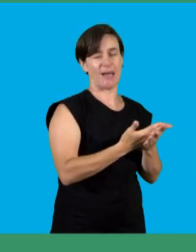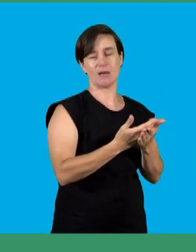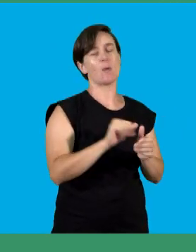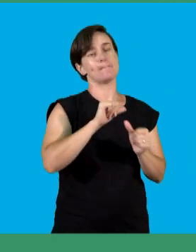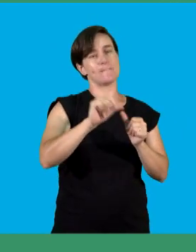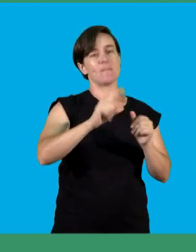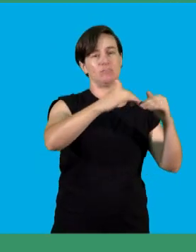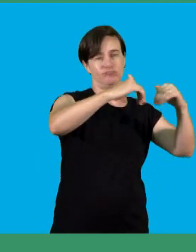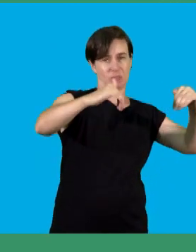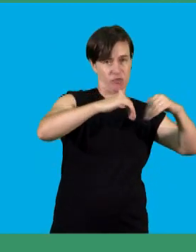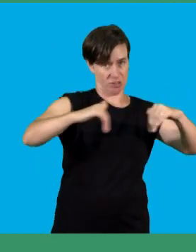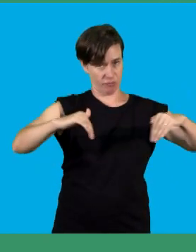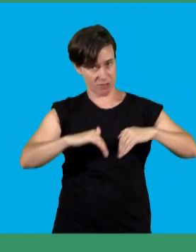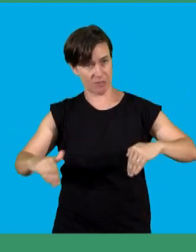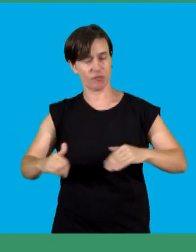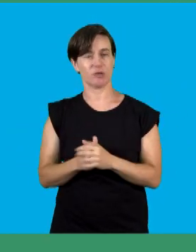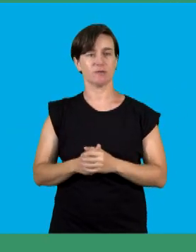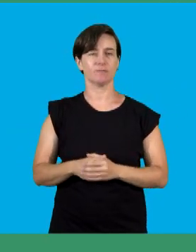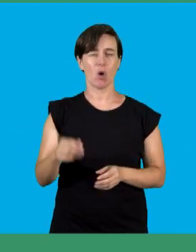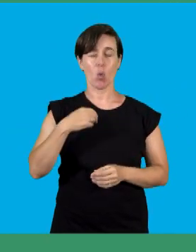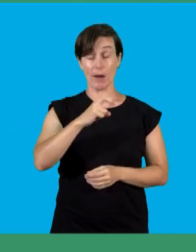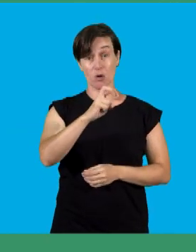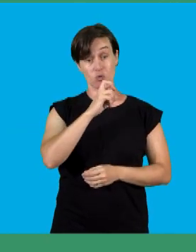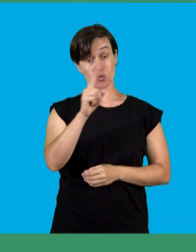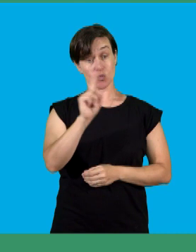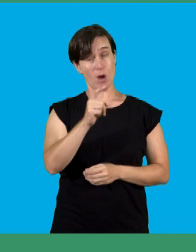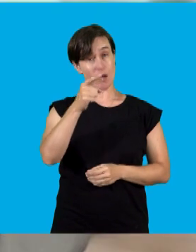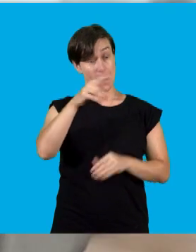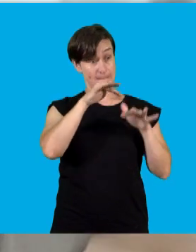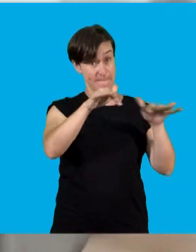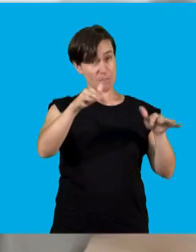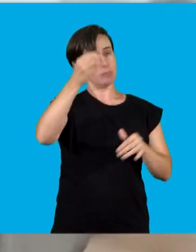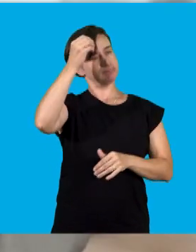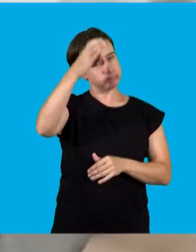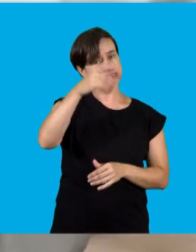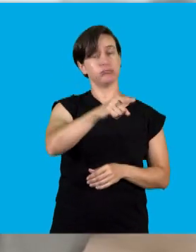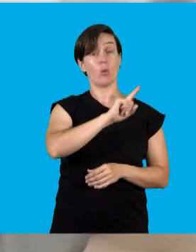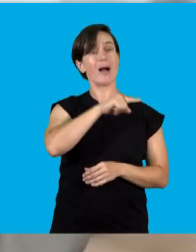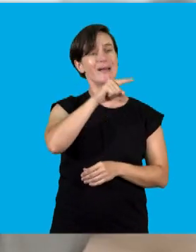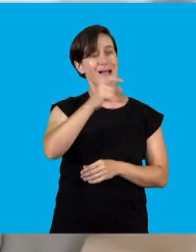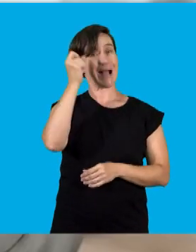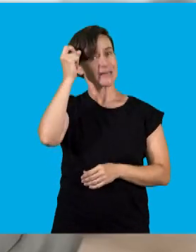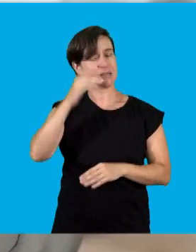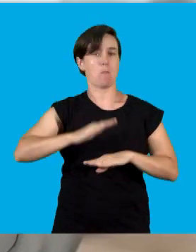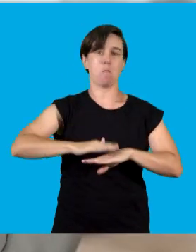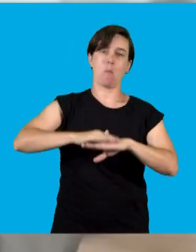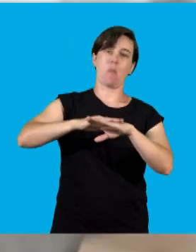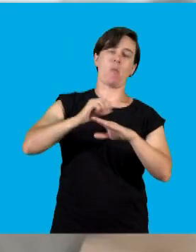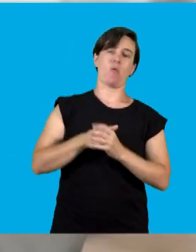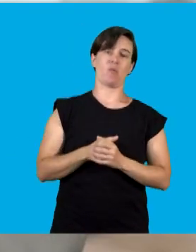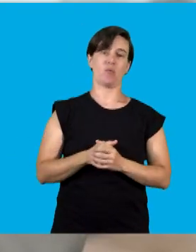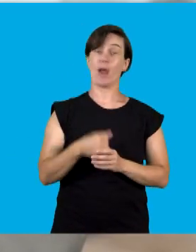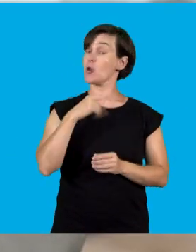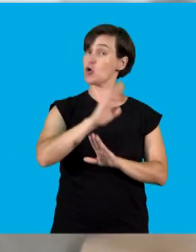this particular technique is that we are using experts, and experts, they know better. And the nicest thing again, they are not in